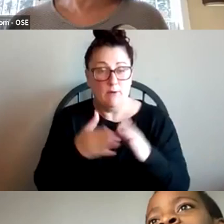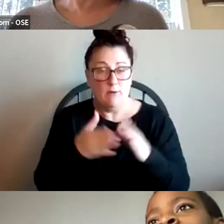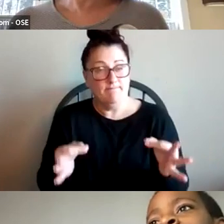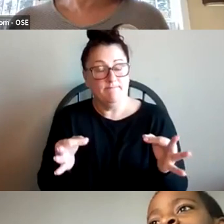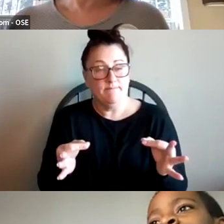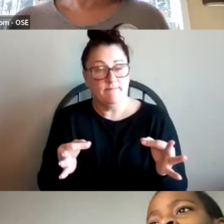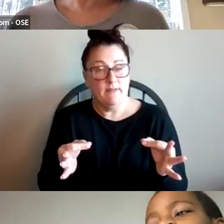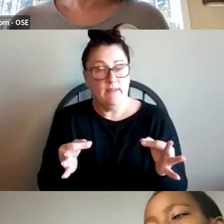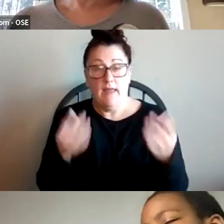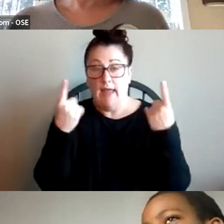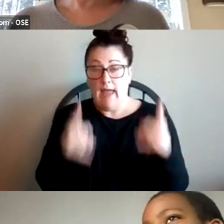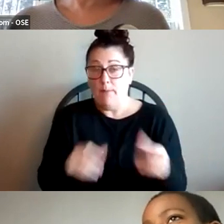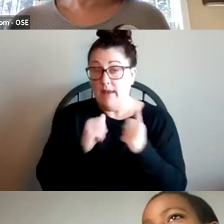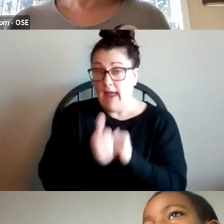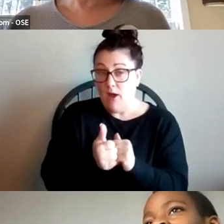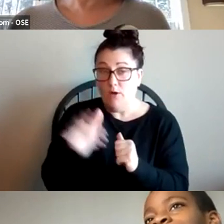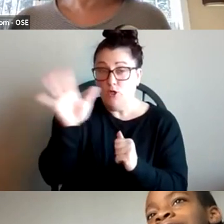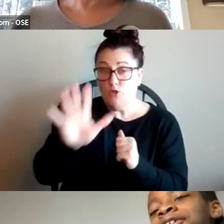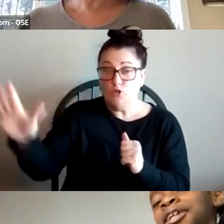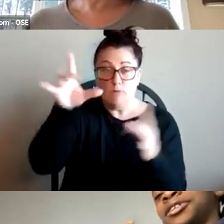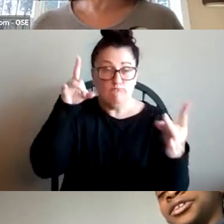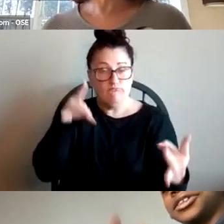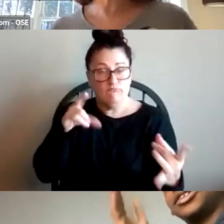To do this well, we need your input.